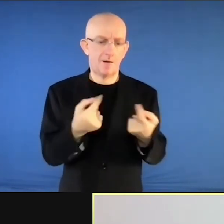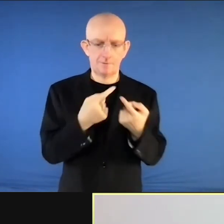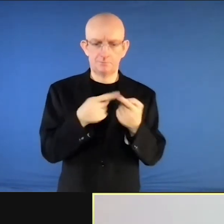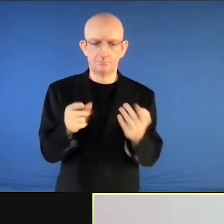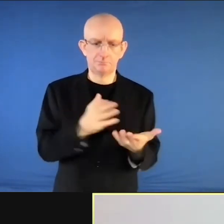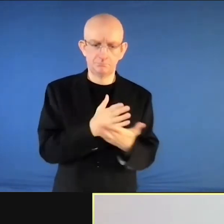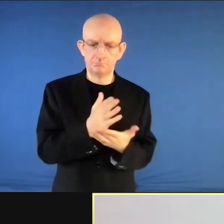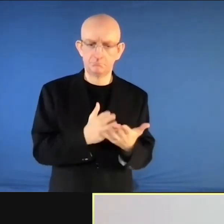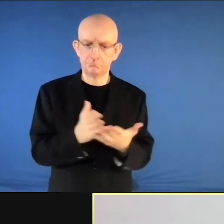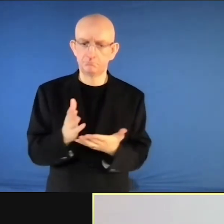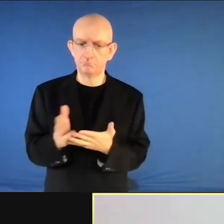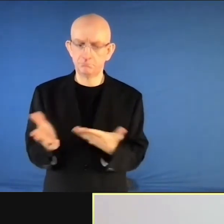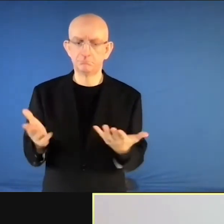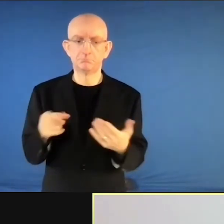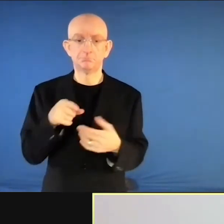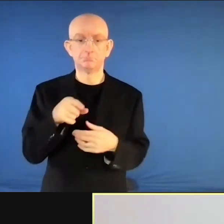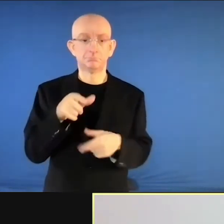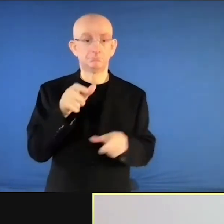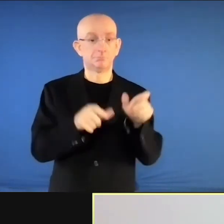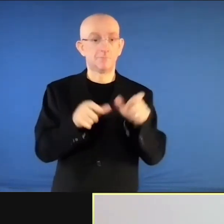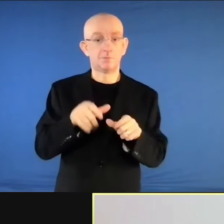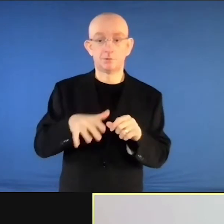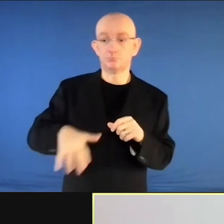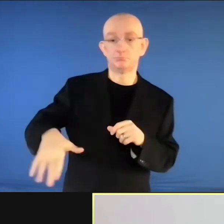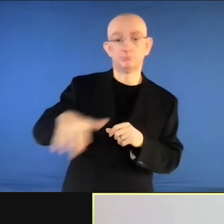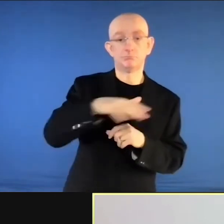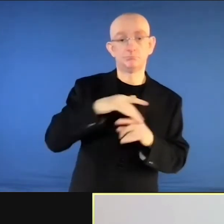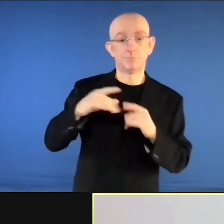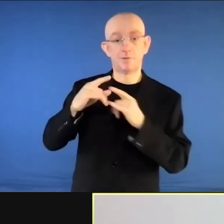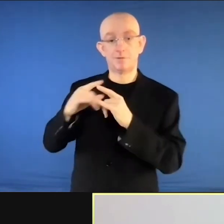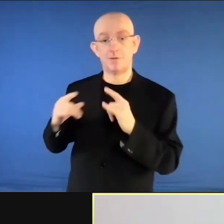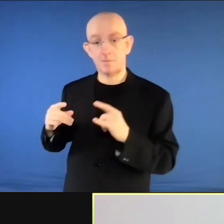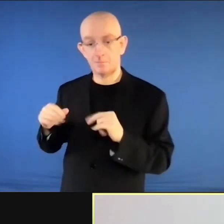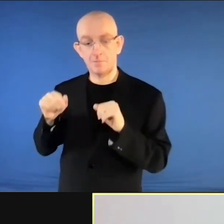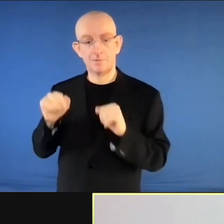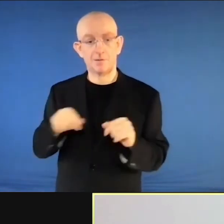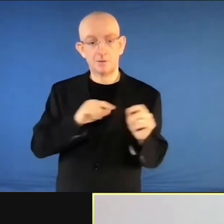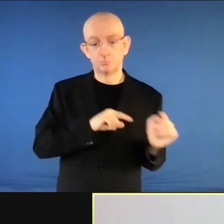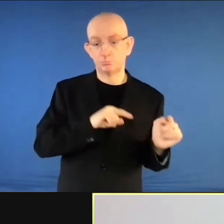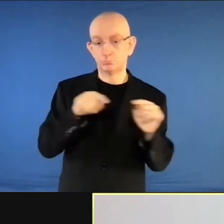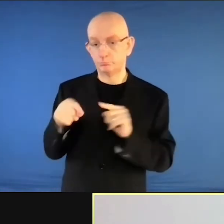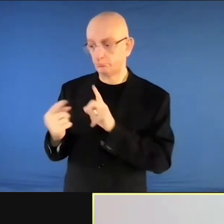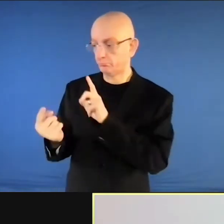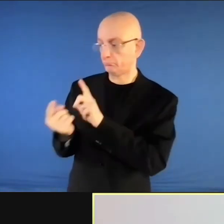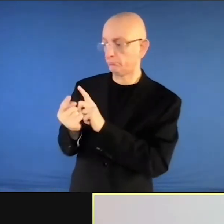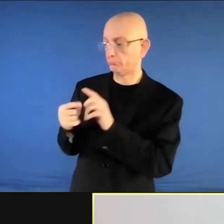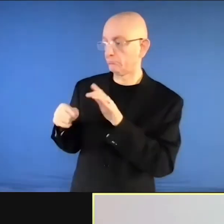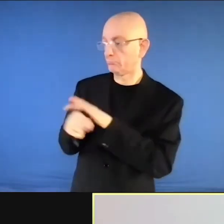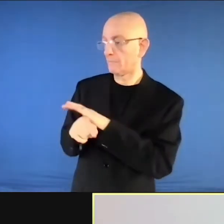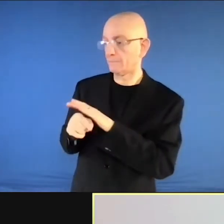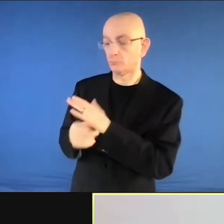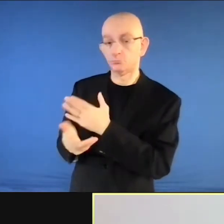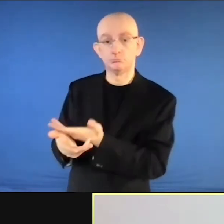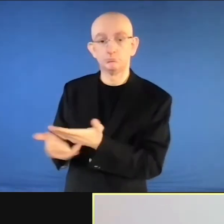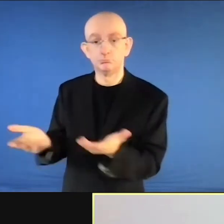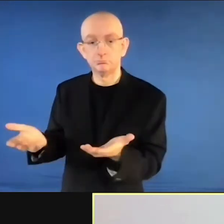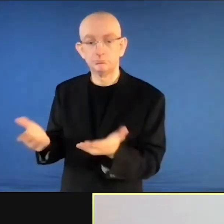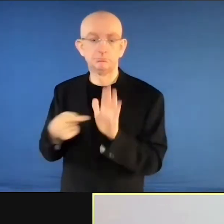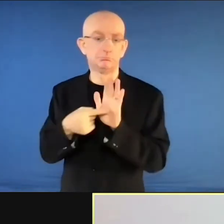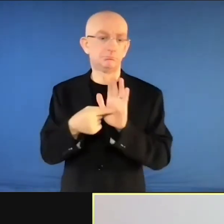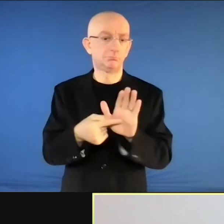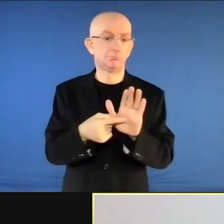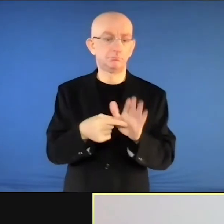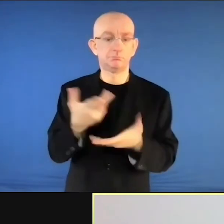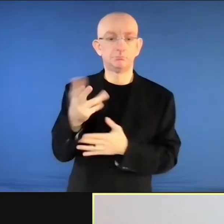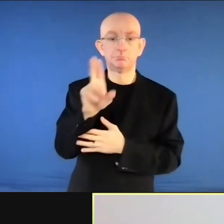instance, there is that UNHCR. So if you did your interview in the first place, or if you come to UNHCR in the first